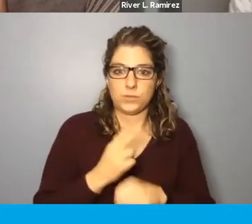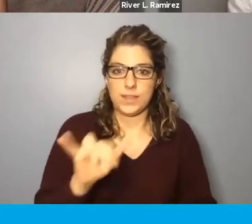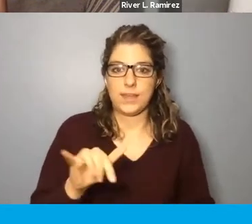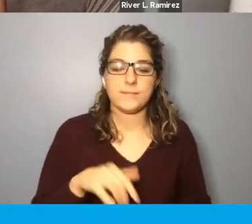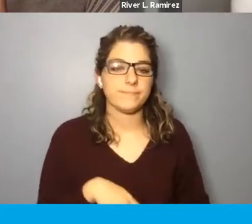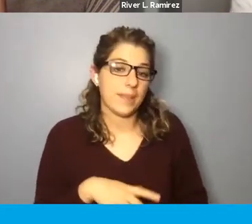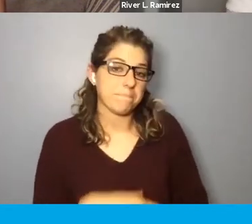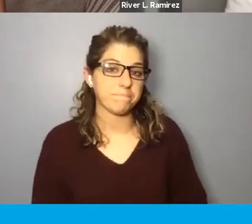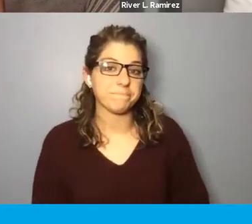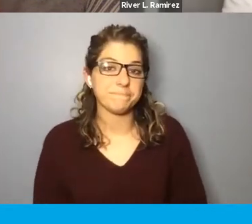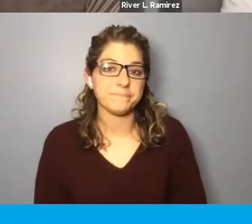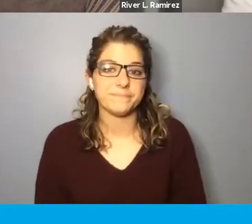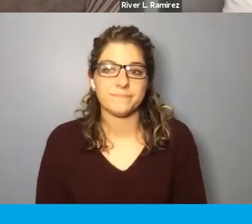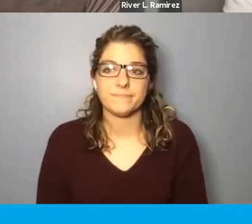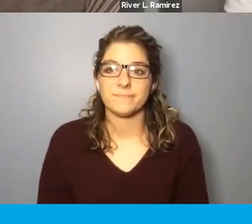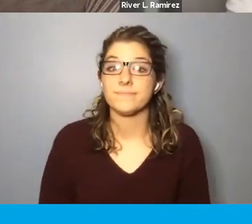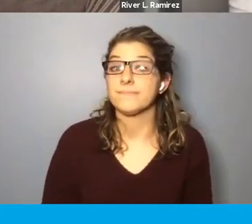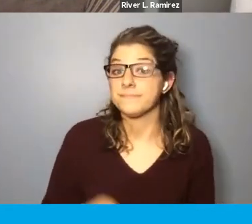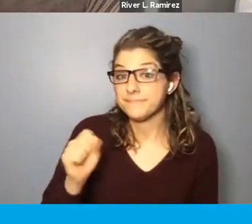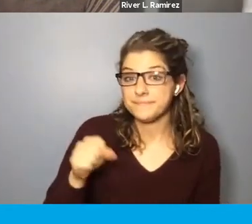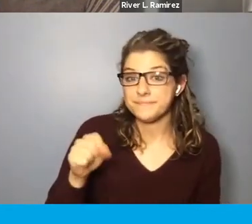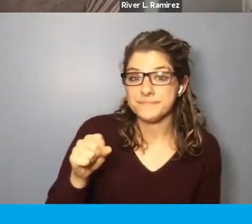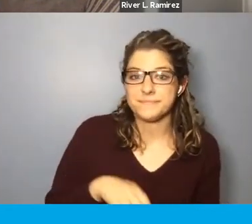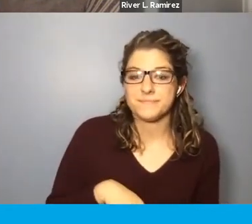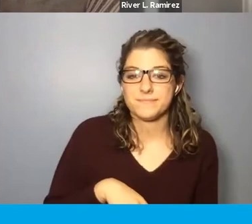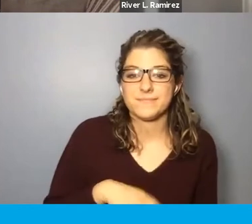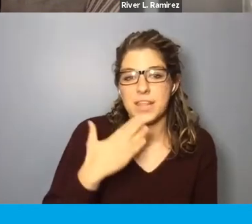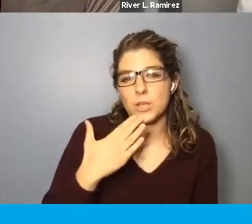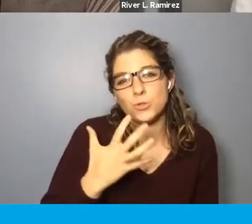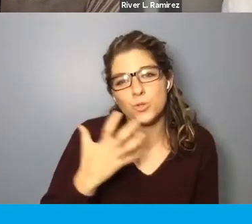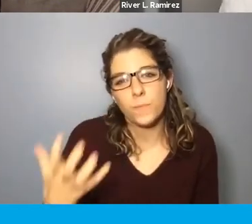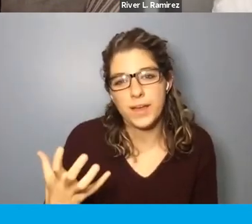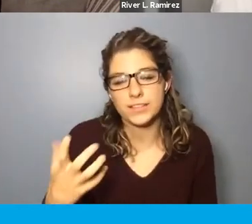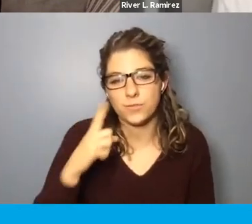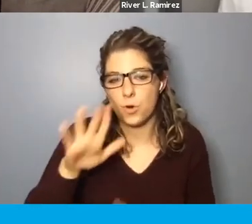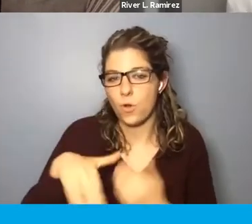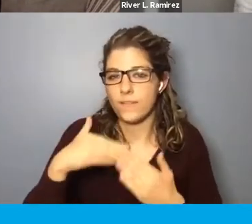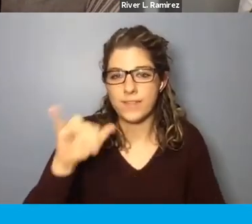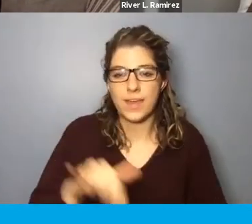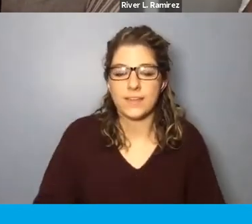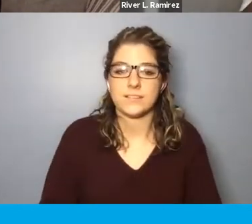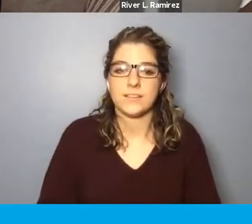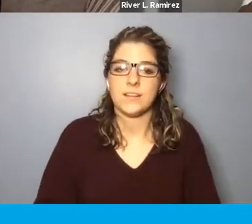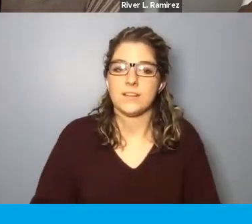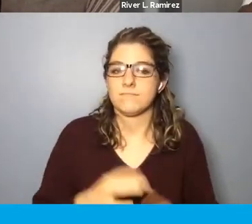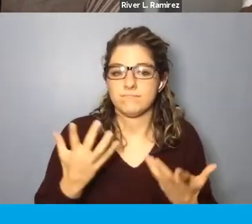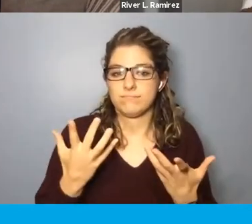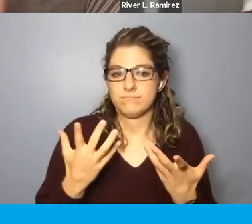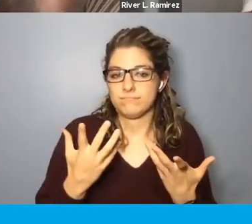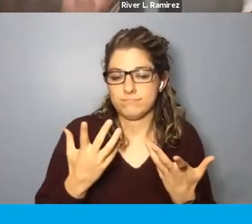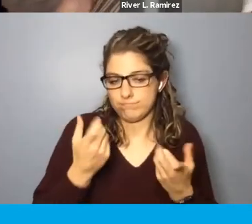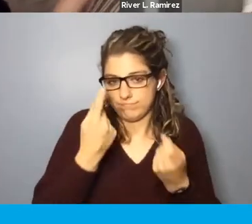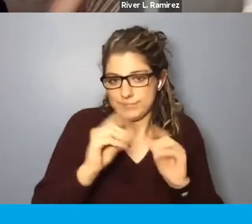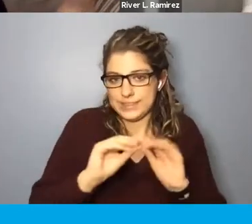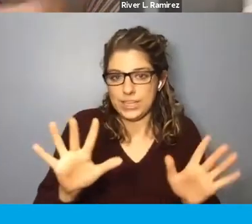Yeah. Mm-hmm. So that's yeah. Thank you so much for all of that. And it all comes through. And, you know, just